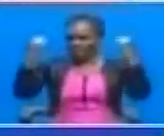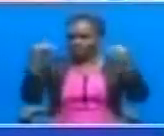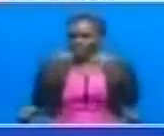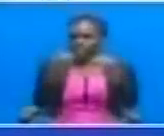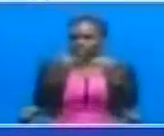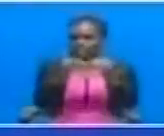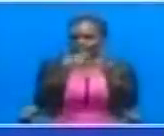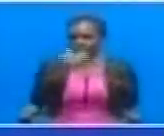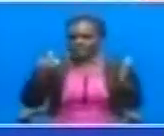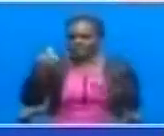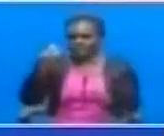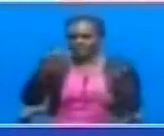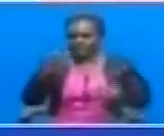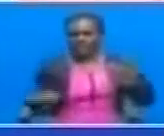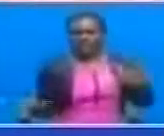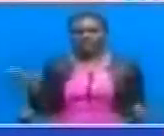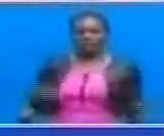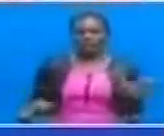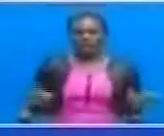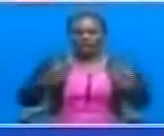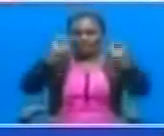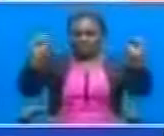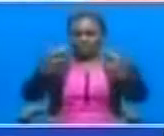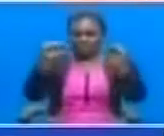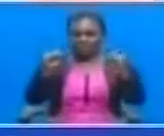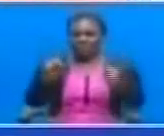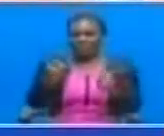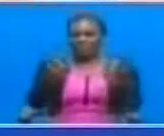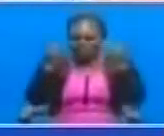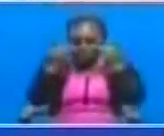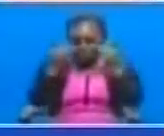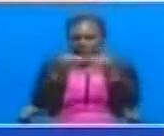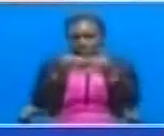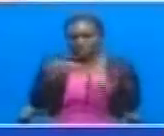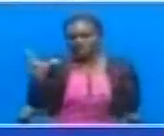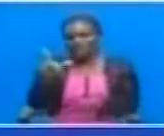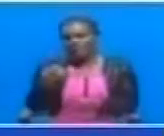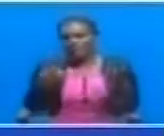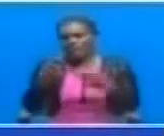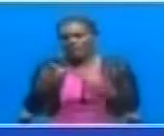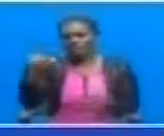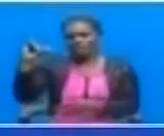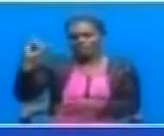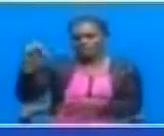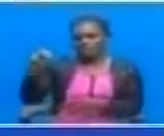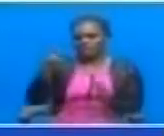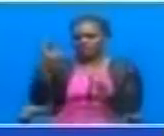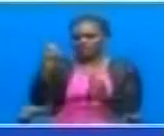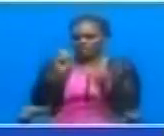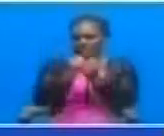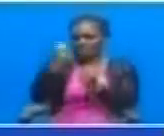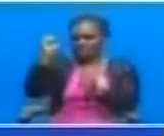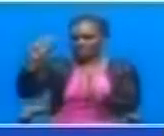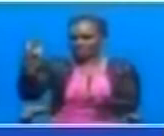round meeting against Angola. The African champions Ivory Coast will play either Liberia or Guinea-Bissau, and the 2015